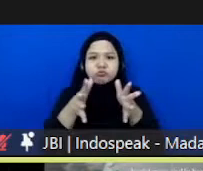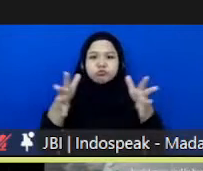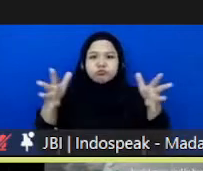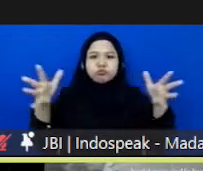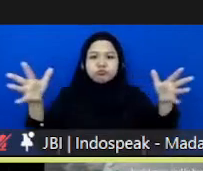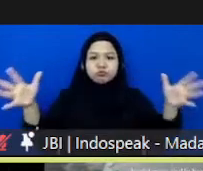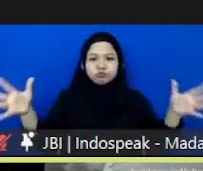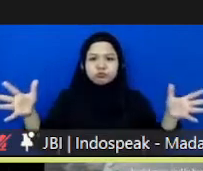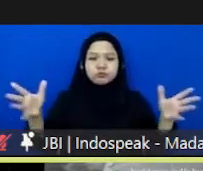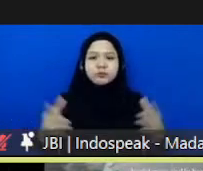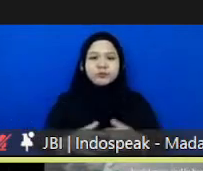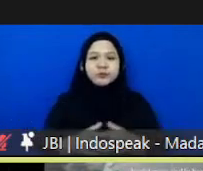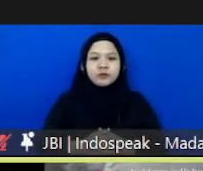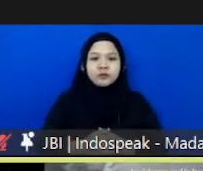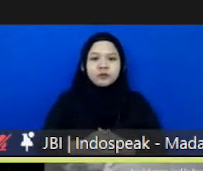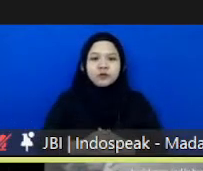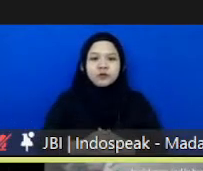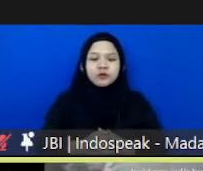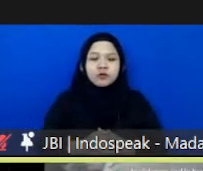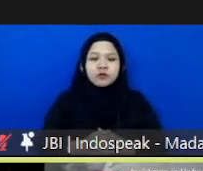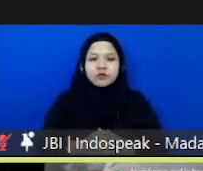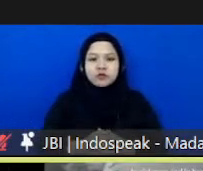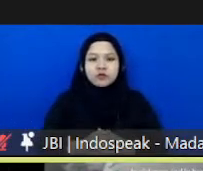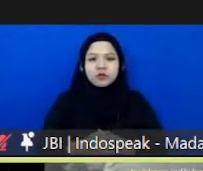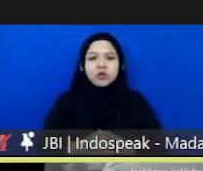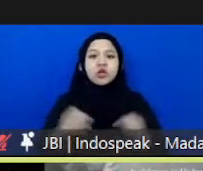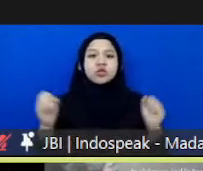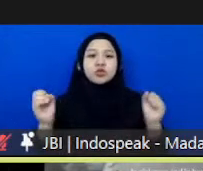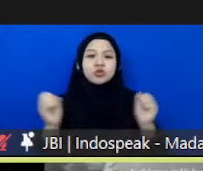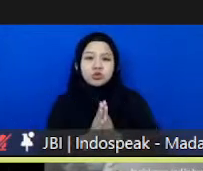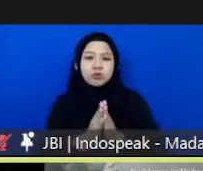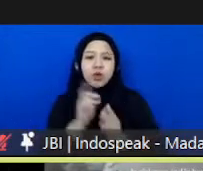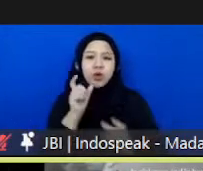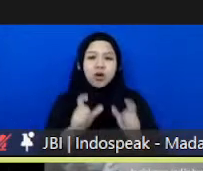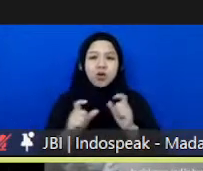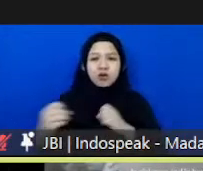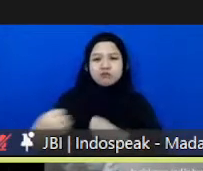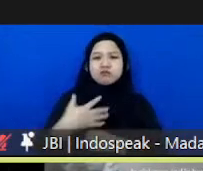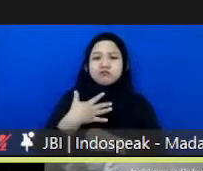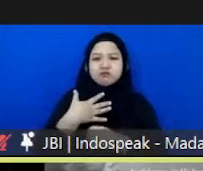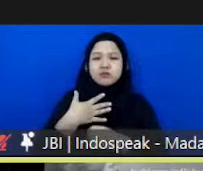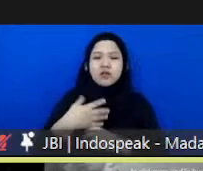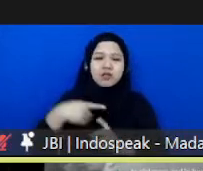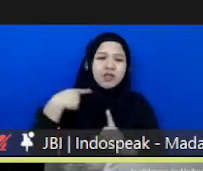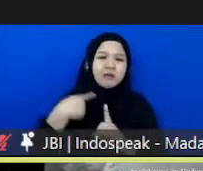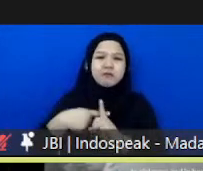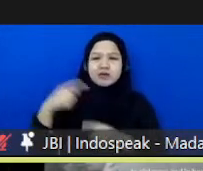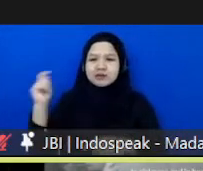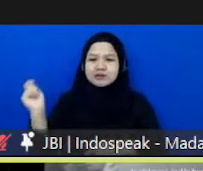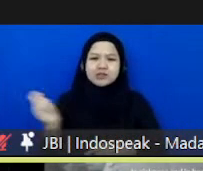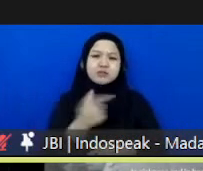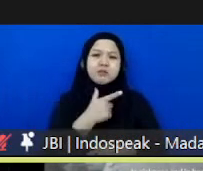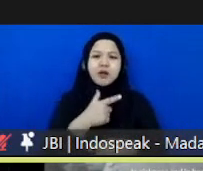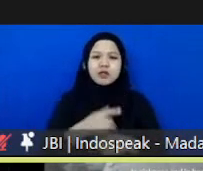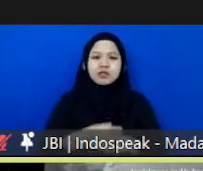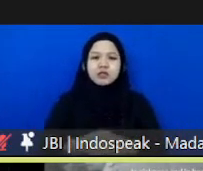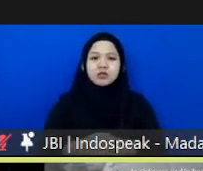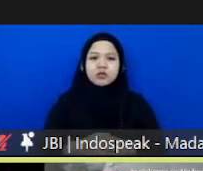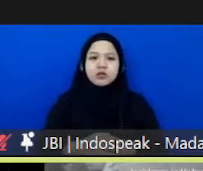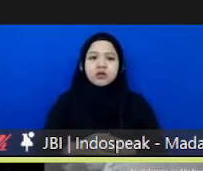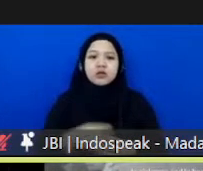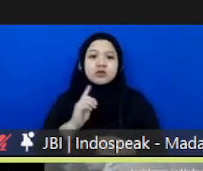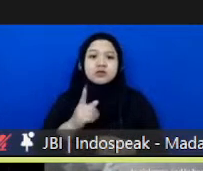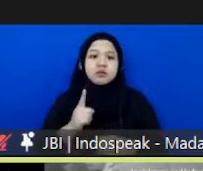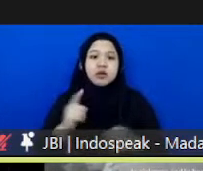Wolbachia. Over a few generations, the number of individuals carrying Wolbachia increases rapidly until nearly all the insects within a population